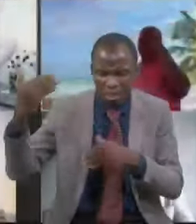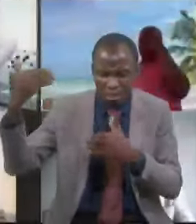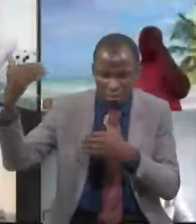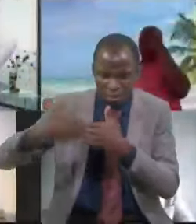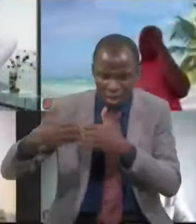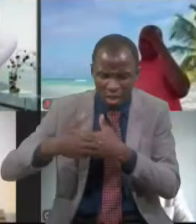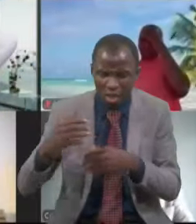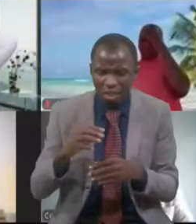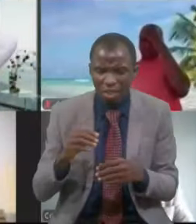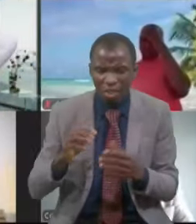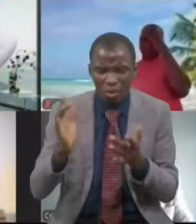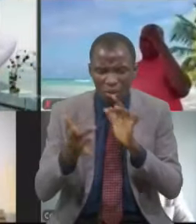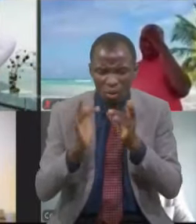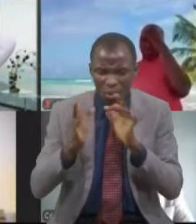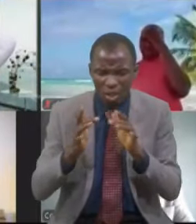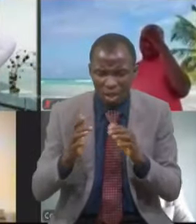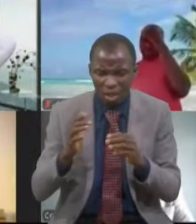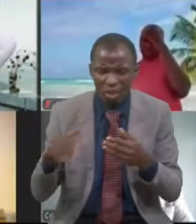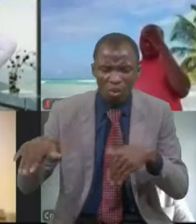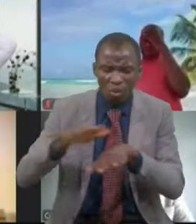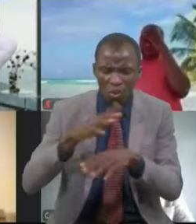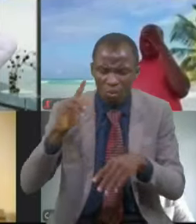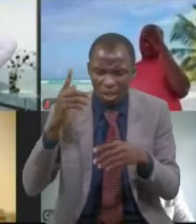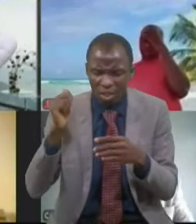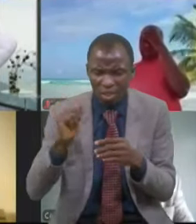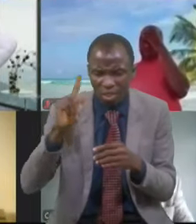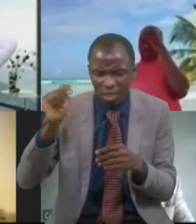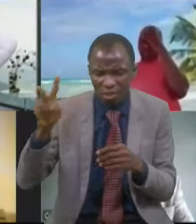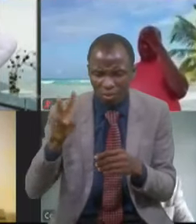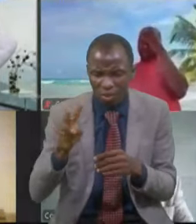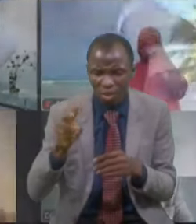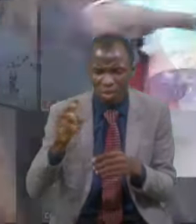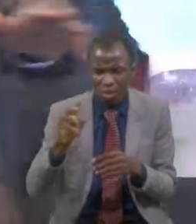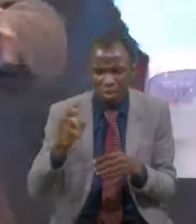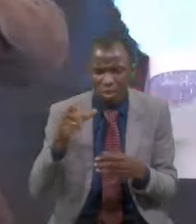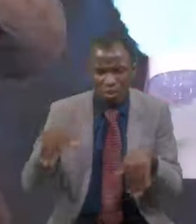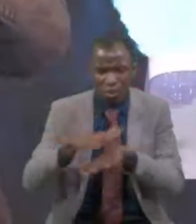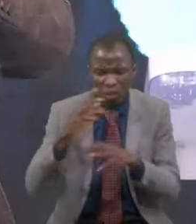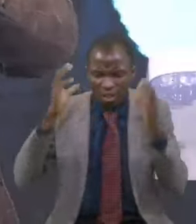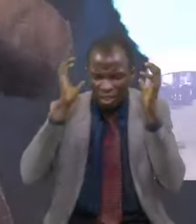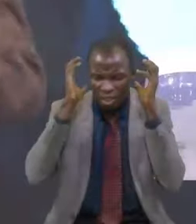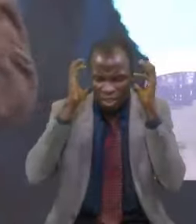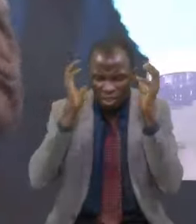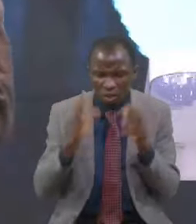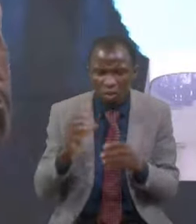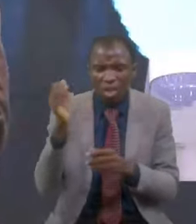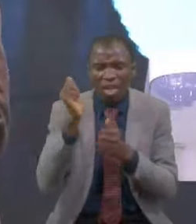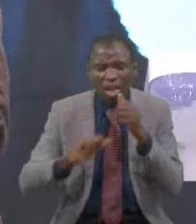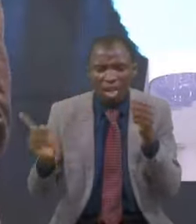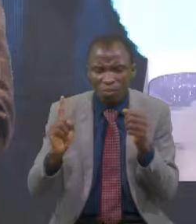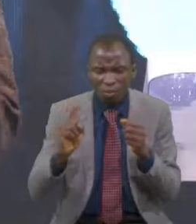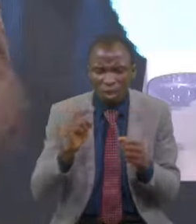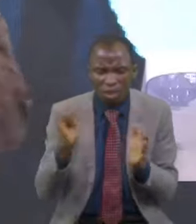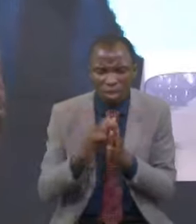online, over the television, over the radio, everywhere you hear the